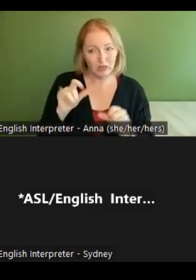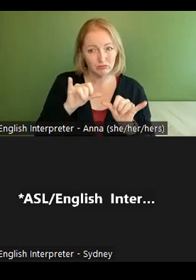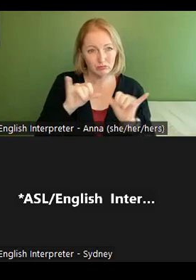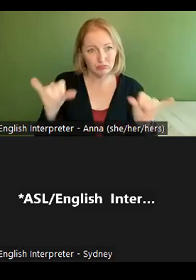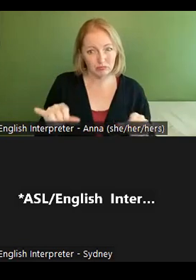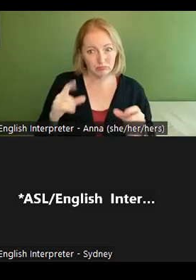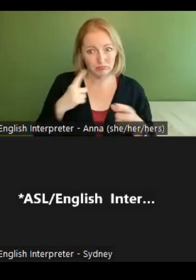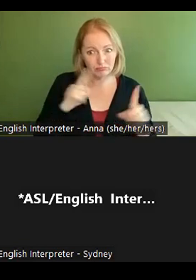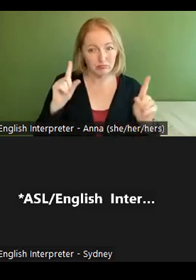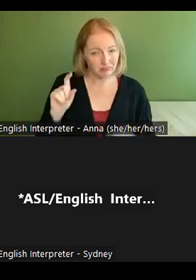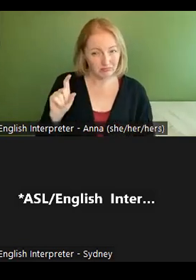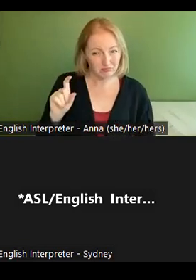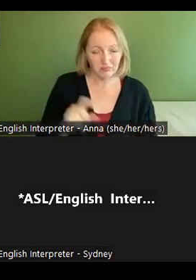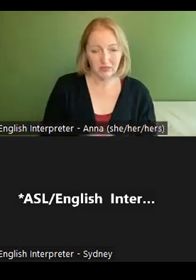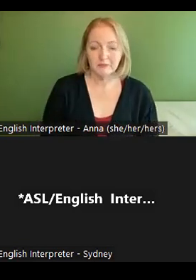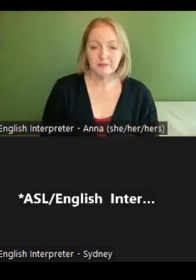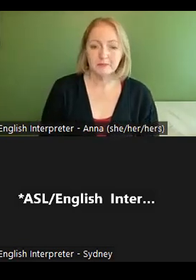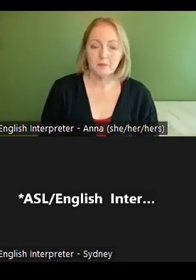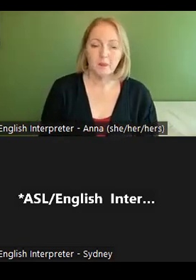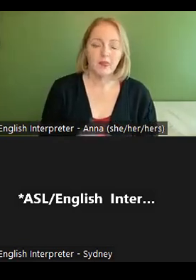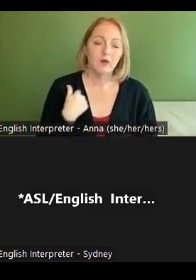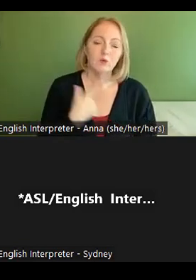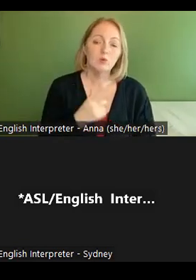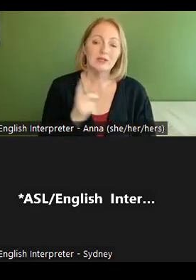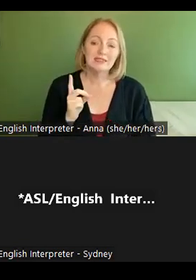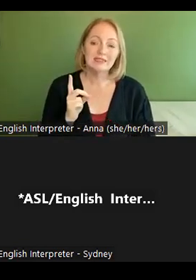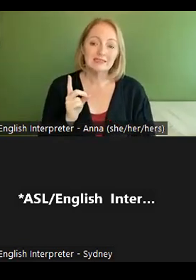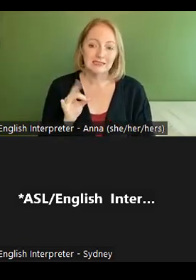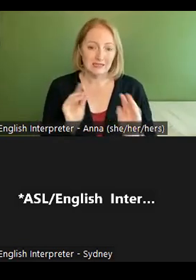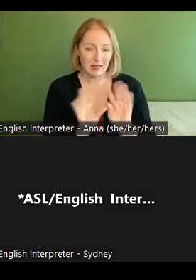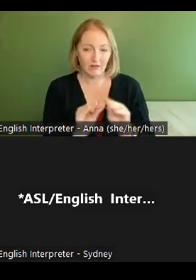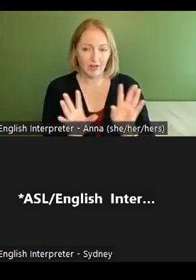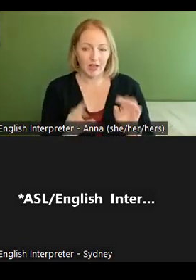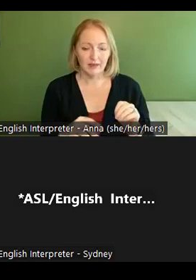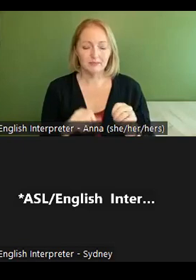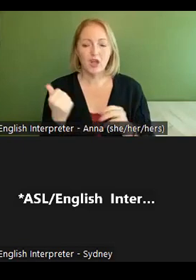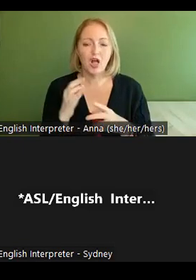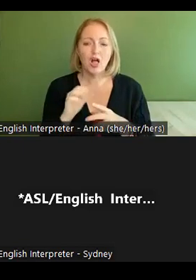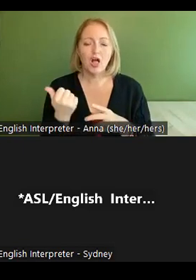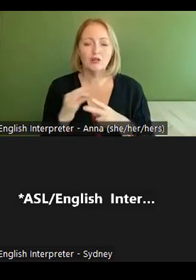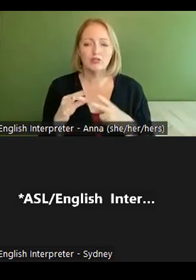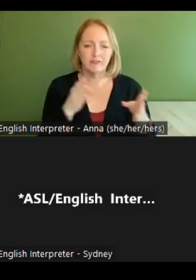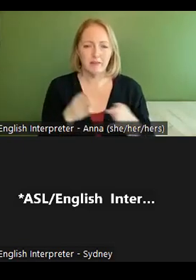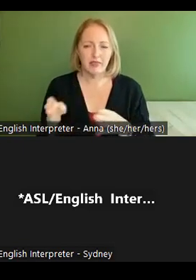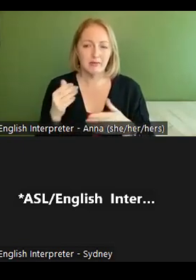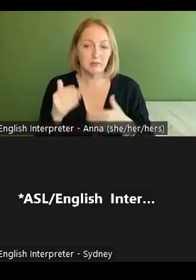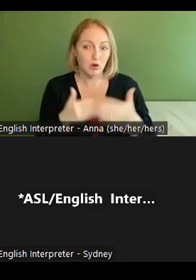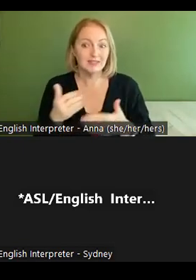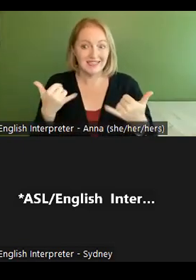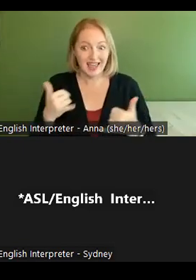care. We clarified and would reassert that the alternative methodology process now